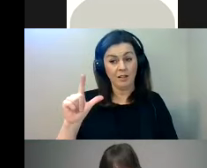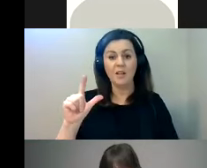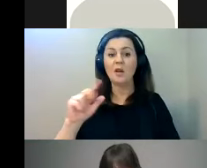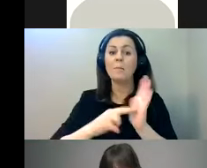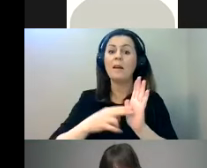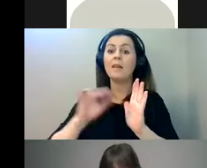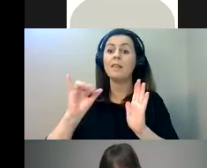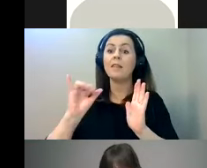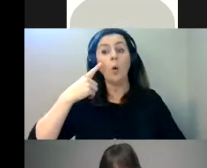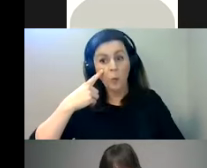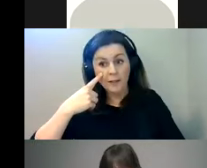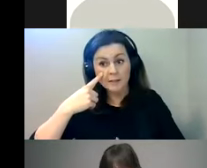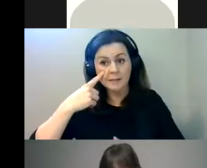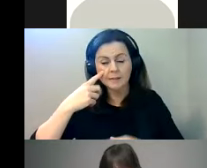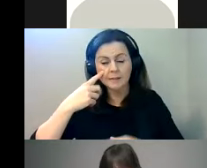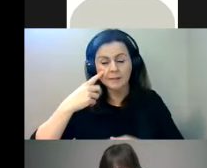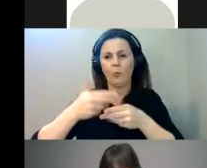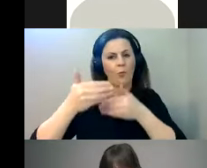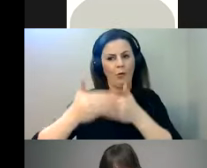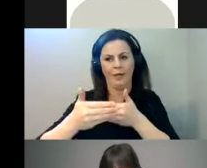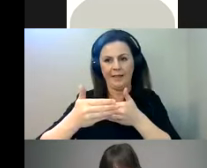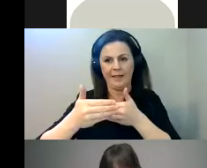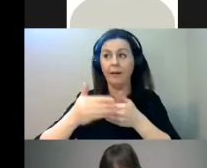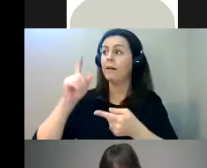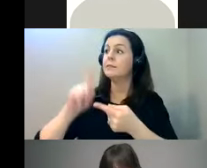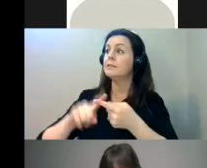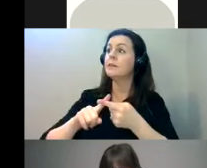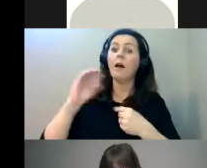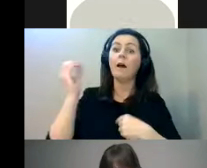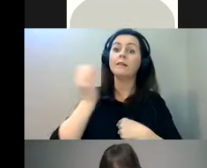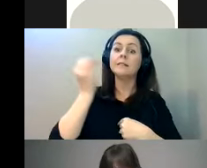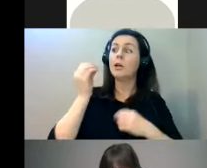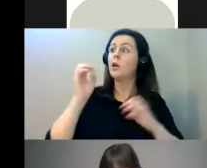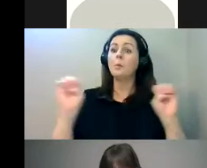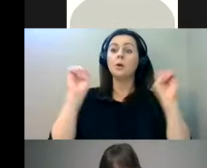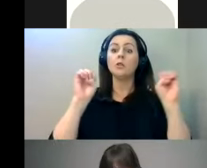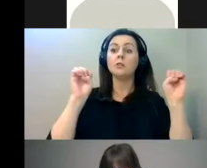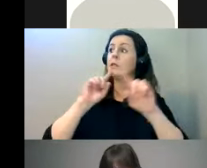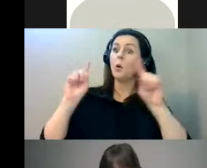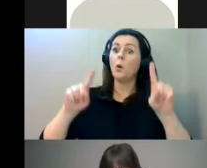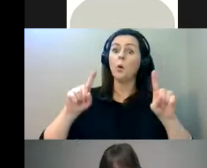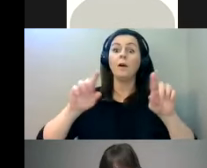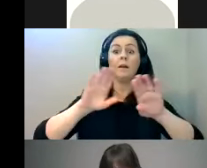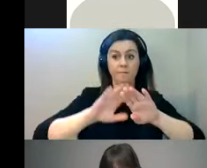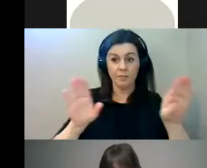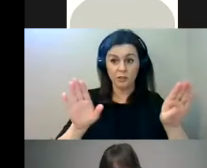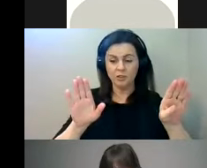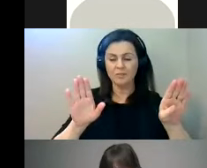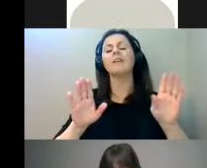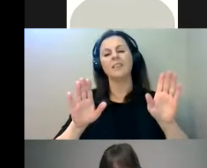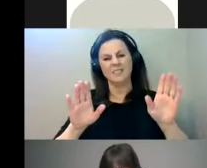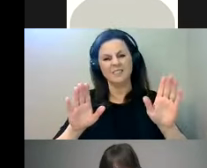emergency order, and then it will come to an end. And it's best to have these documents probably re-executed